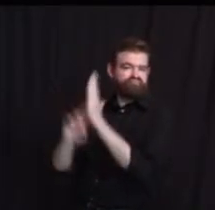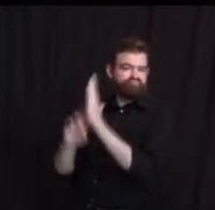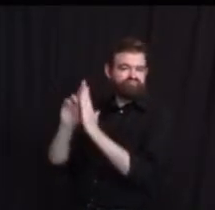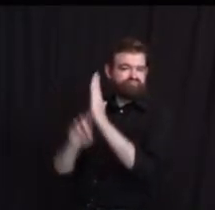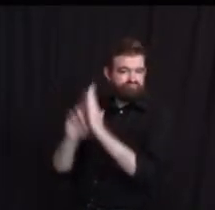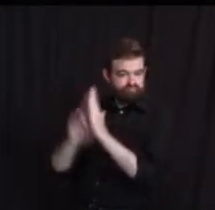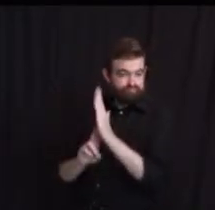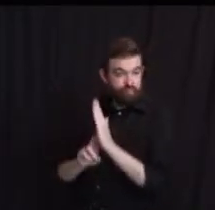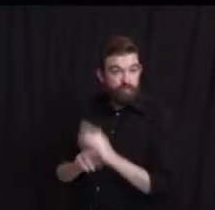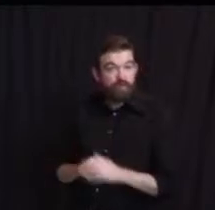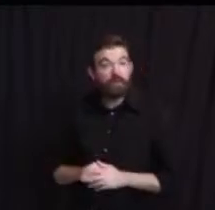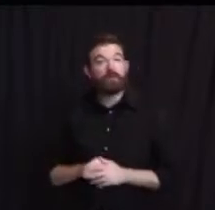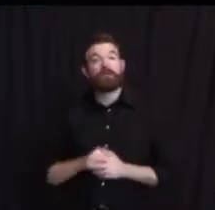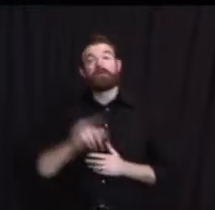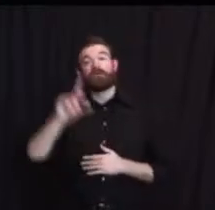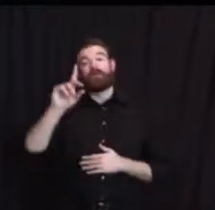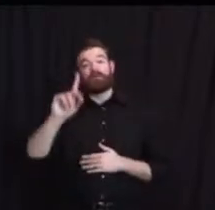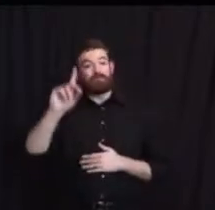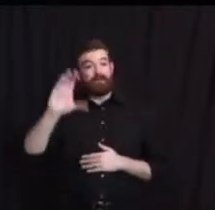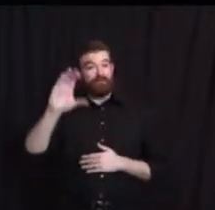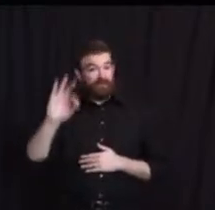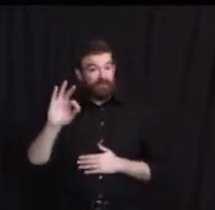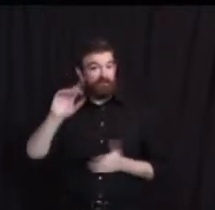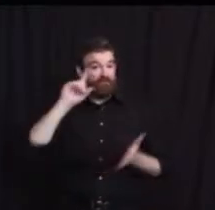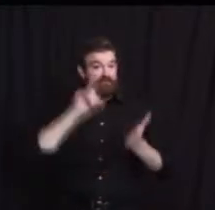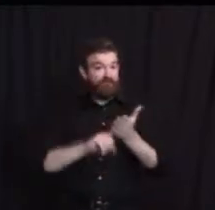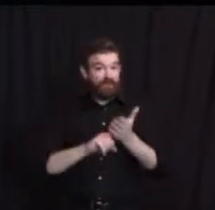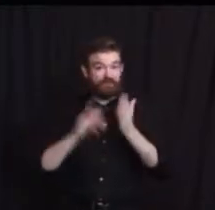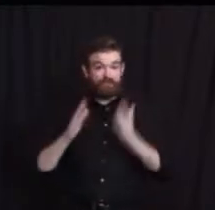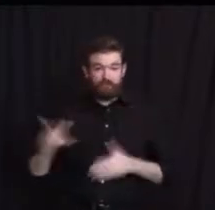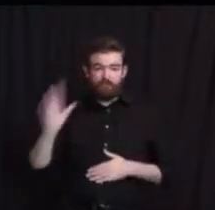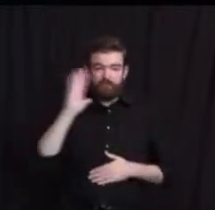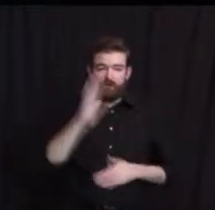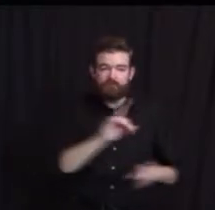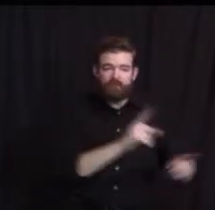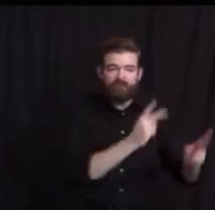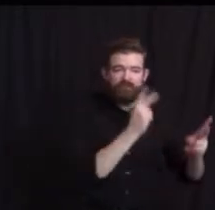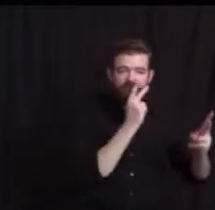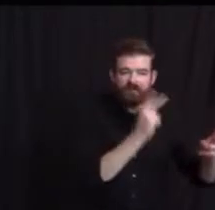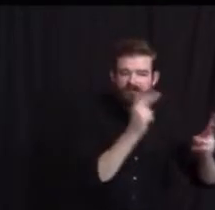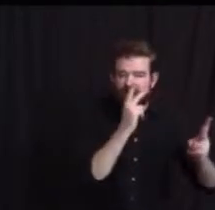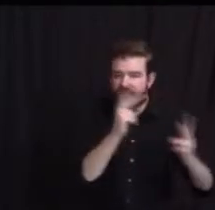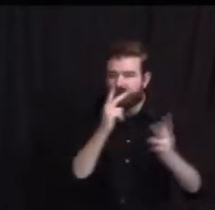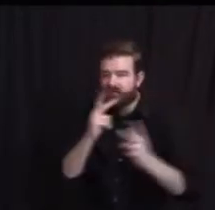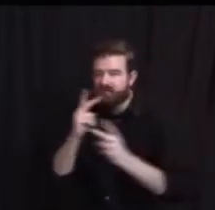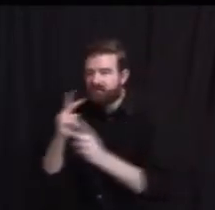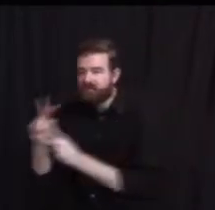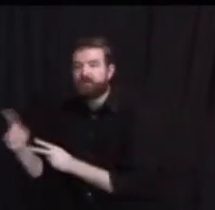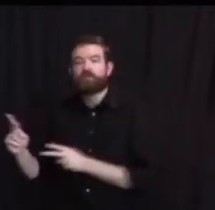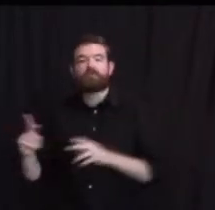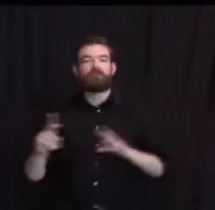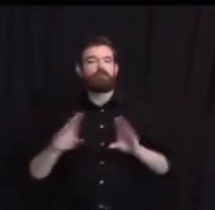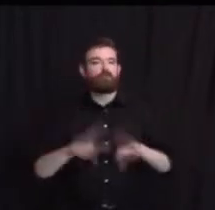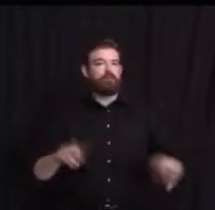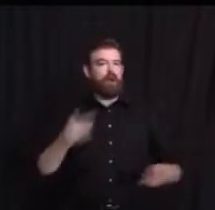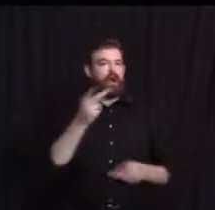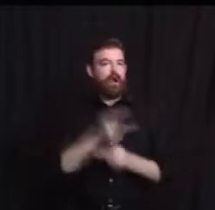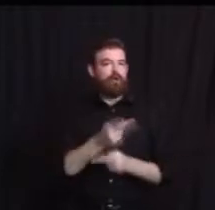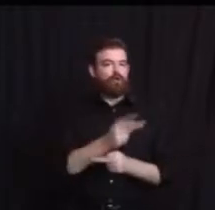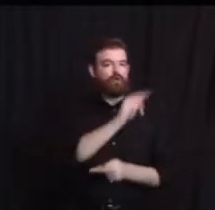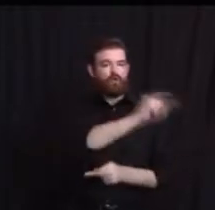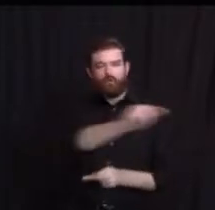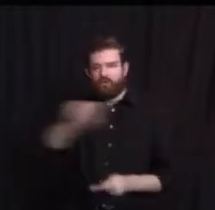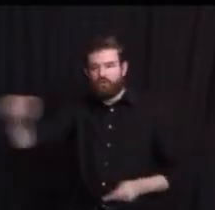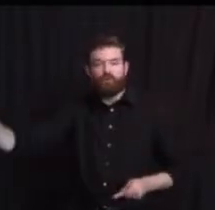reopened licensed centers on June 15th in order to support them in keeping children safe. The Department of Health